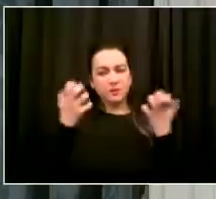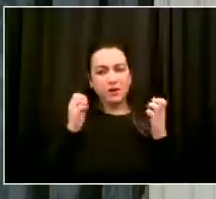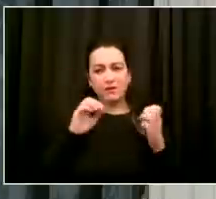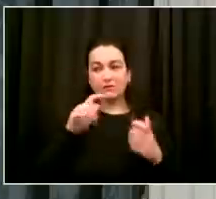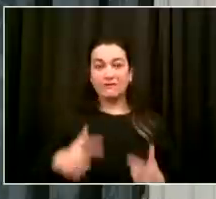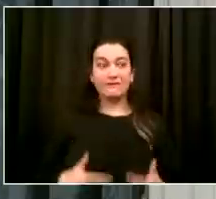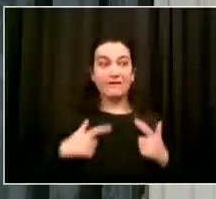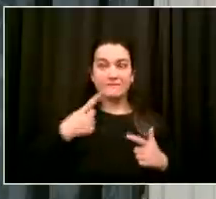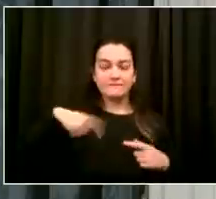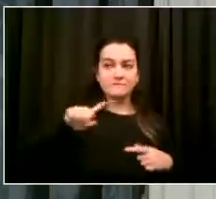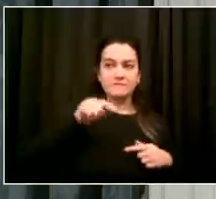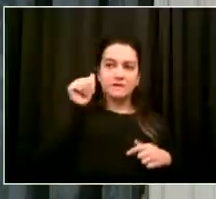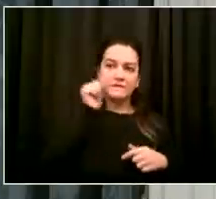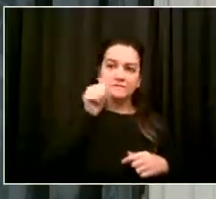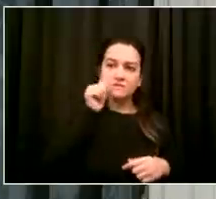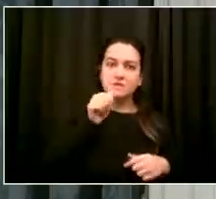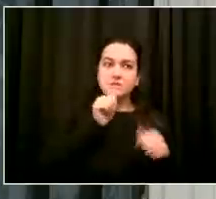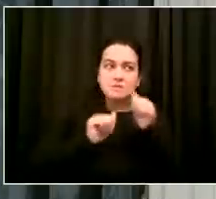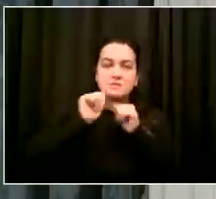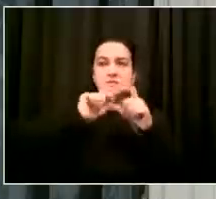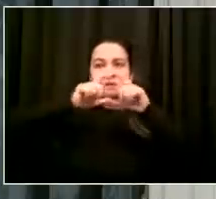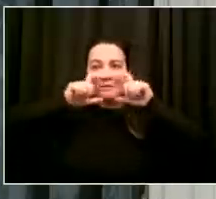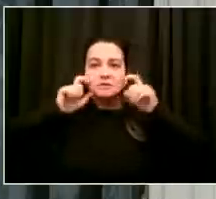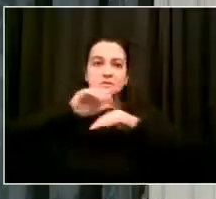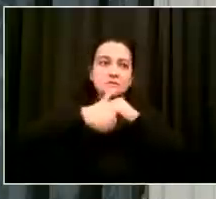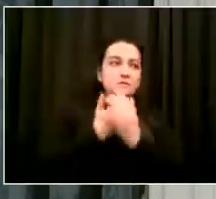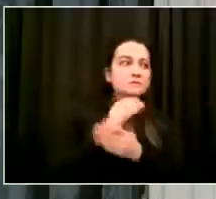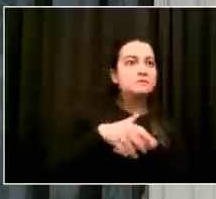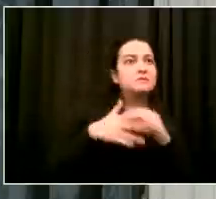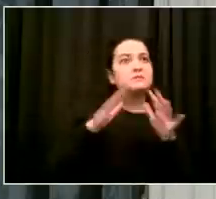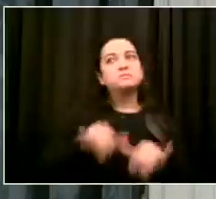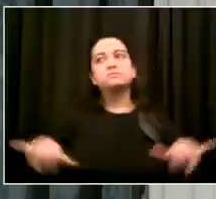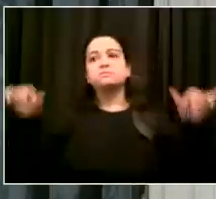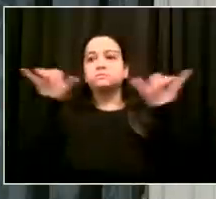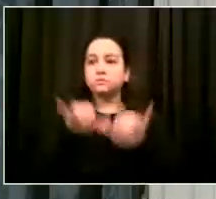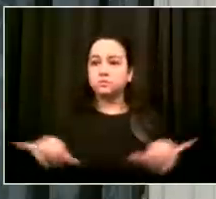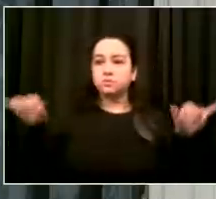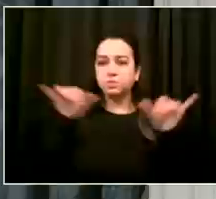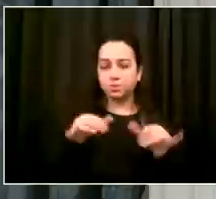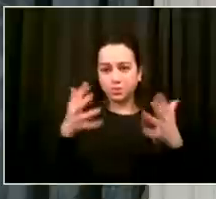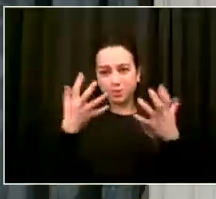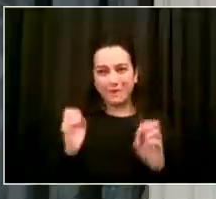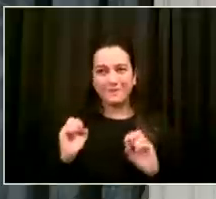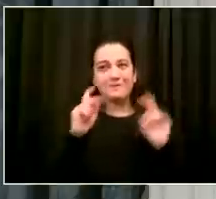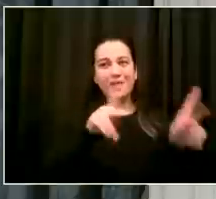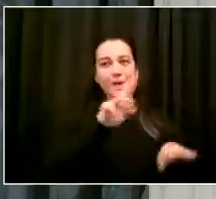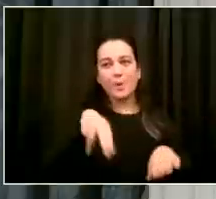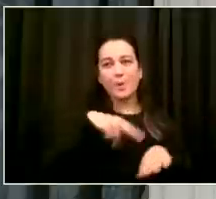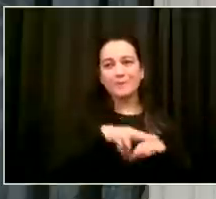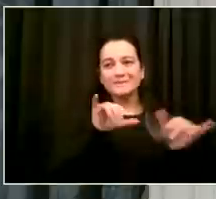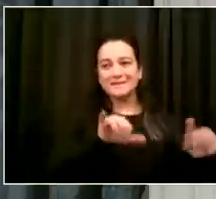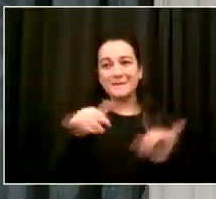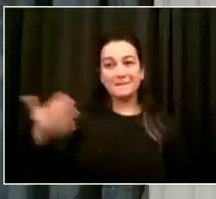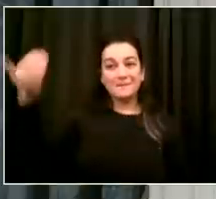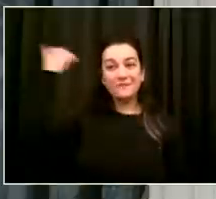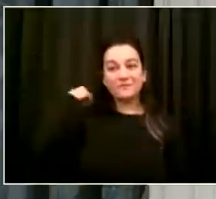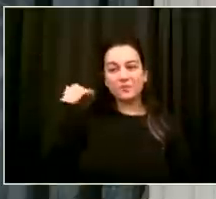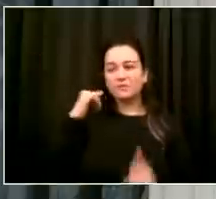the clock to ensure New Yorkers 75 plus get the information and assistance they need to receive the